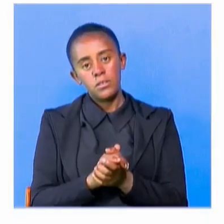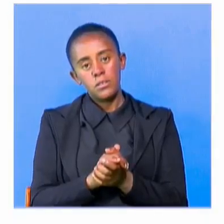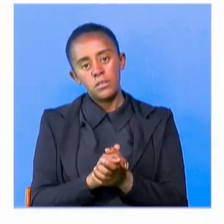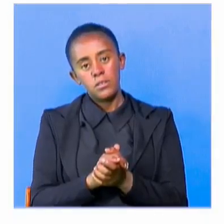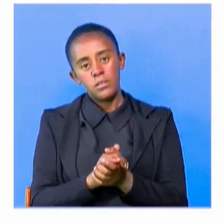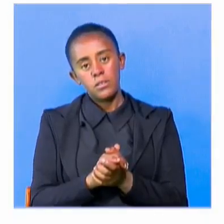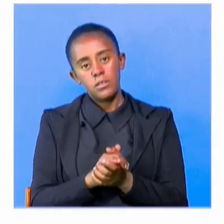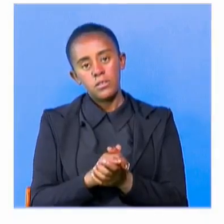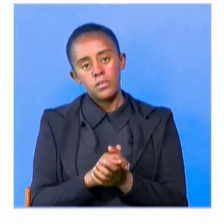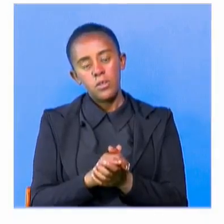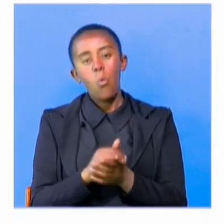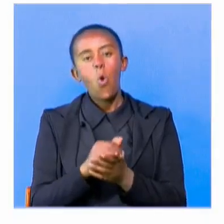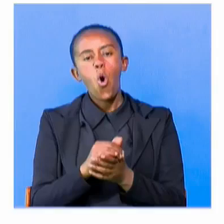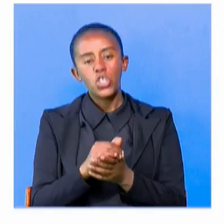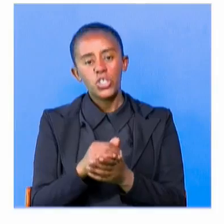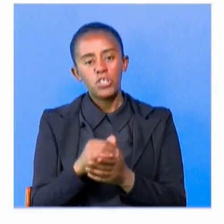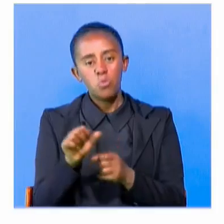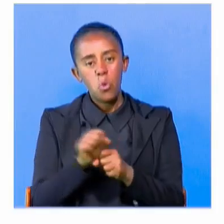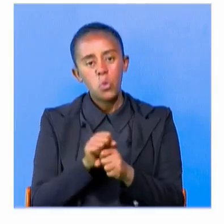washed